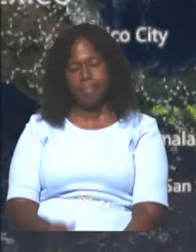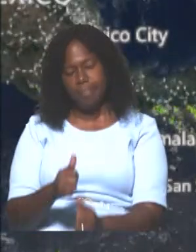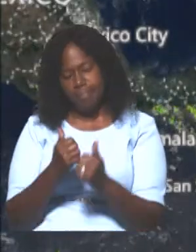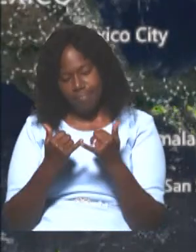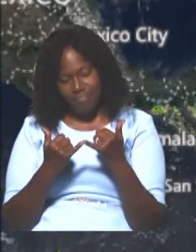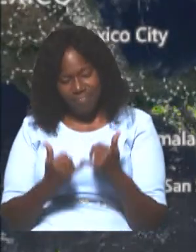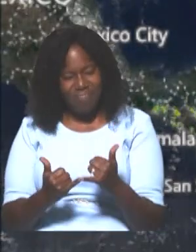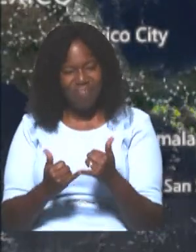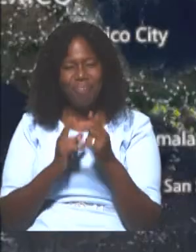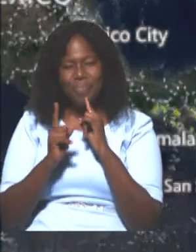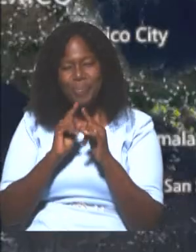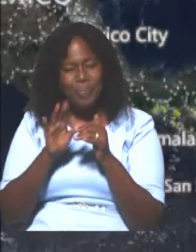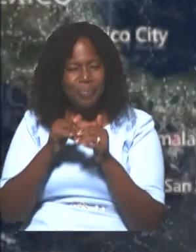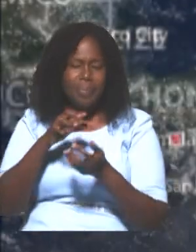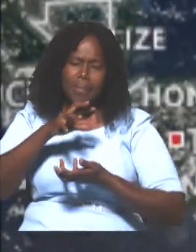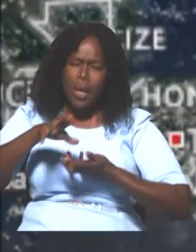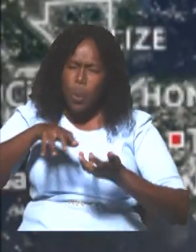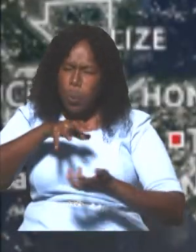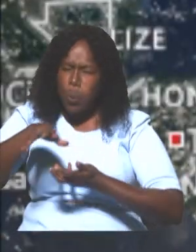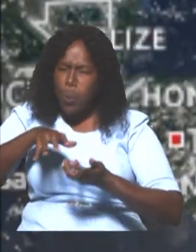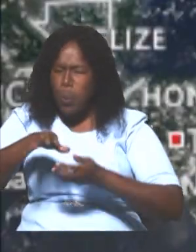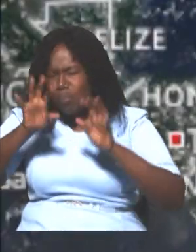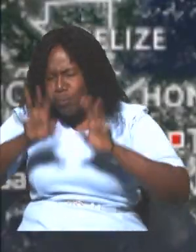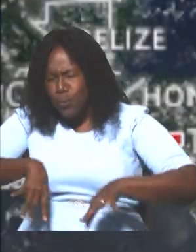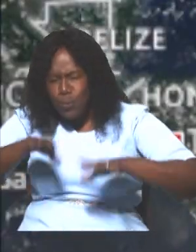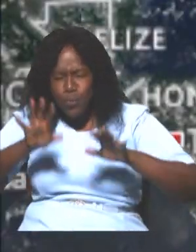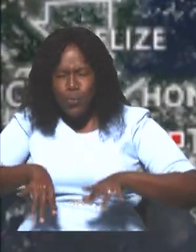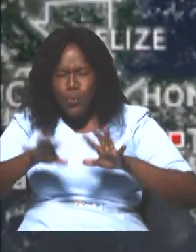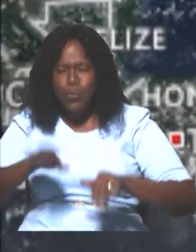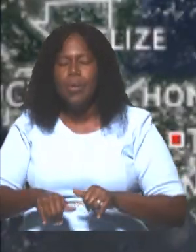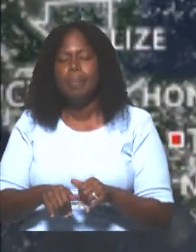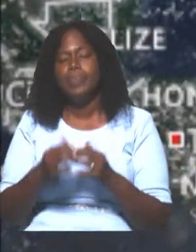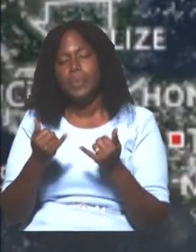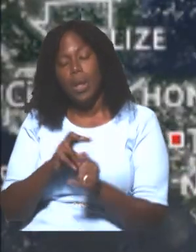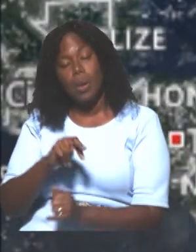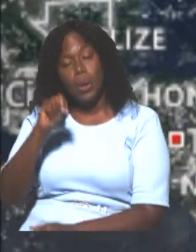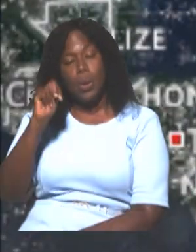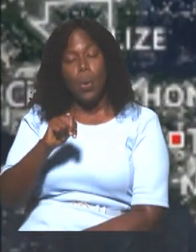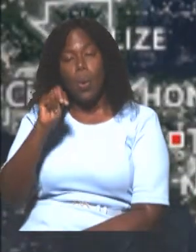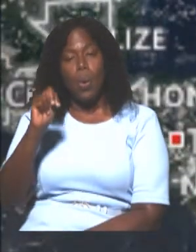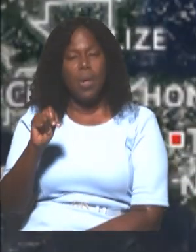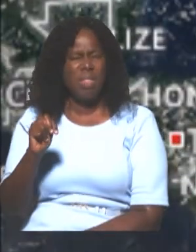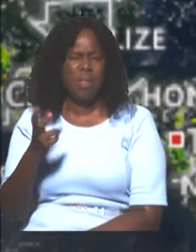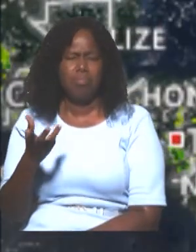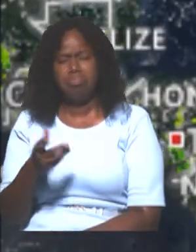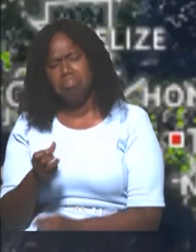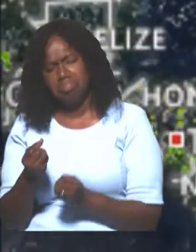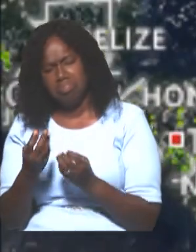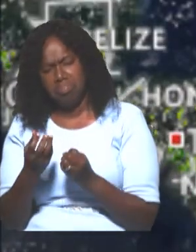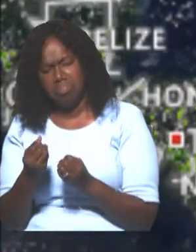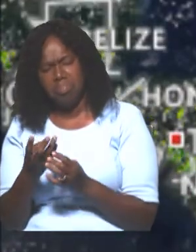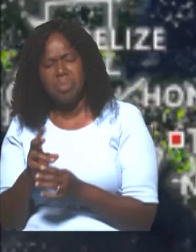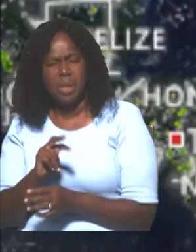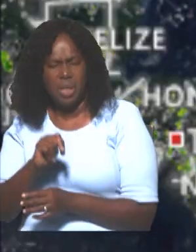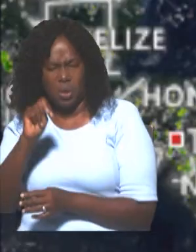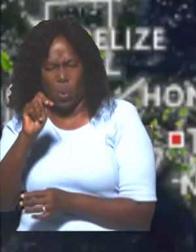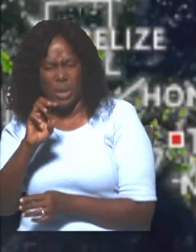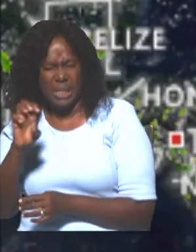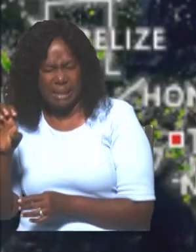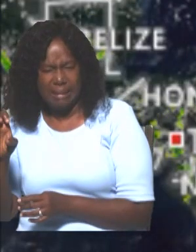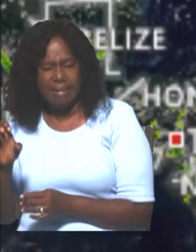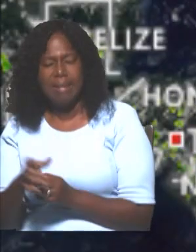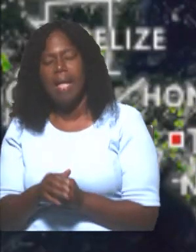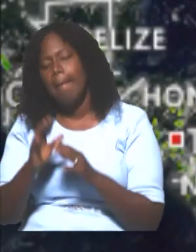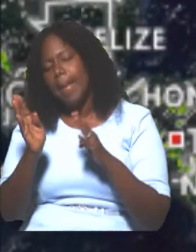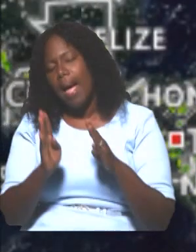some clouds and showers. Now, further north, stable conditions prevail across much of the northeastern Caribbean islands, such as the